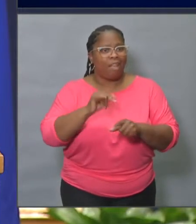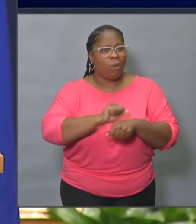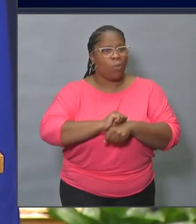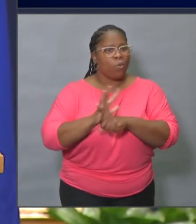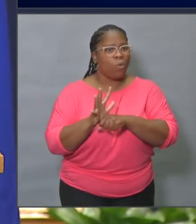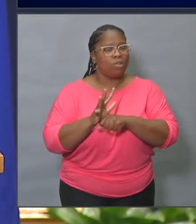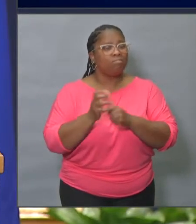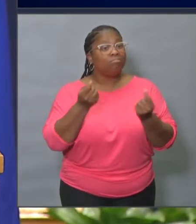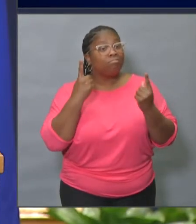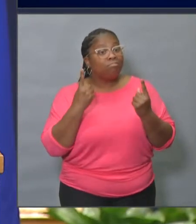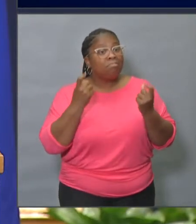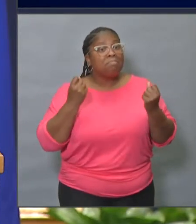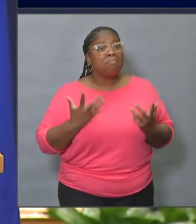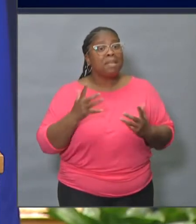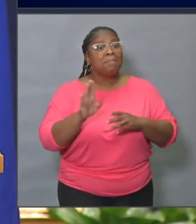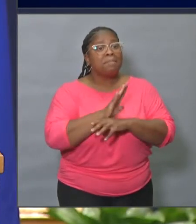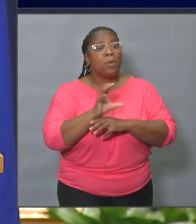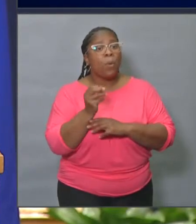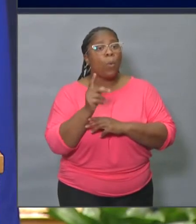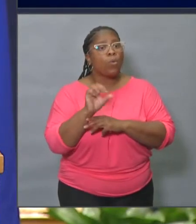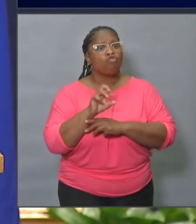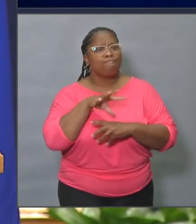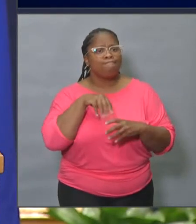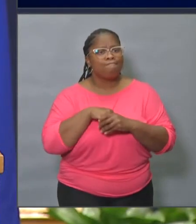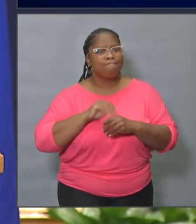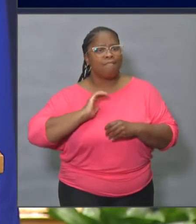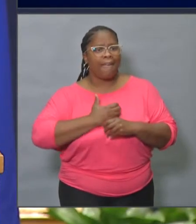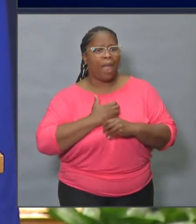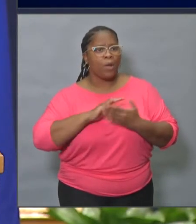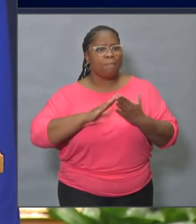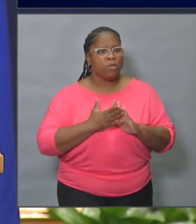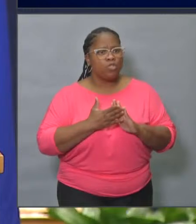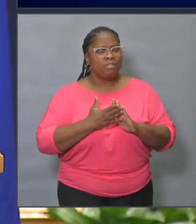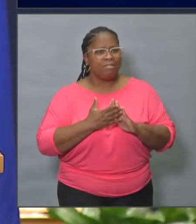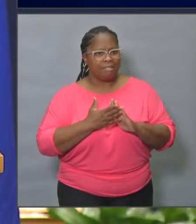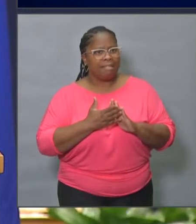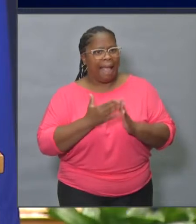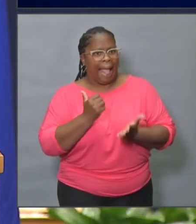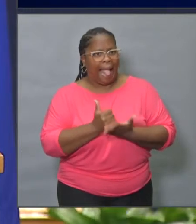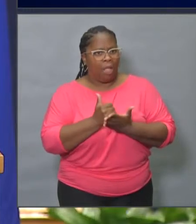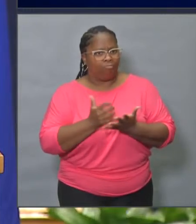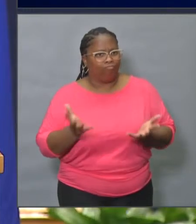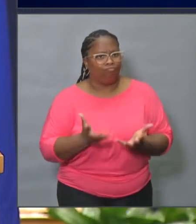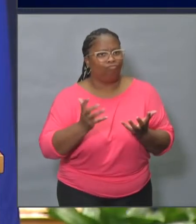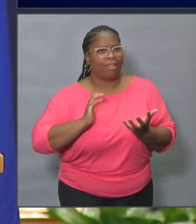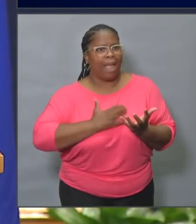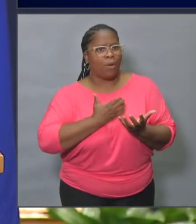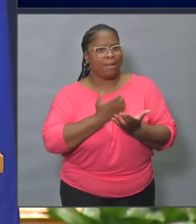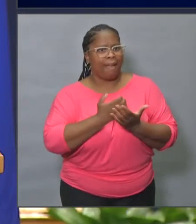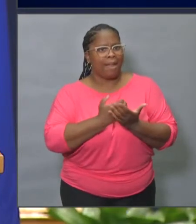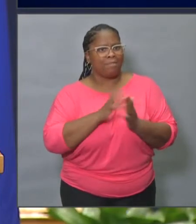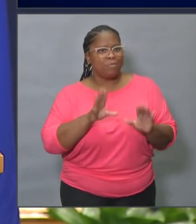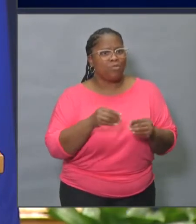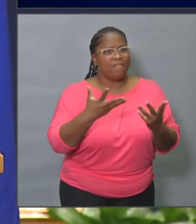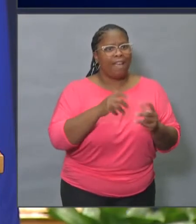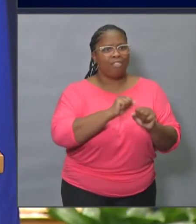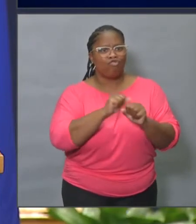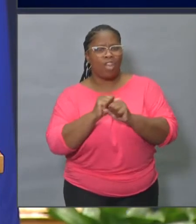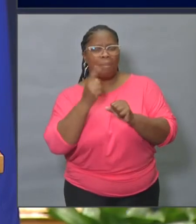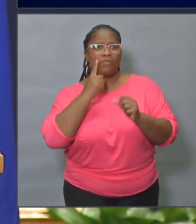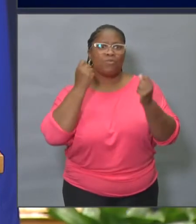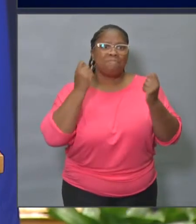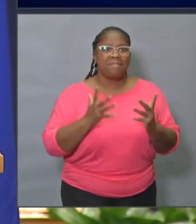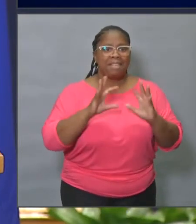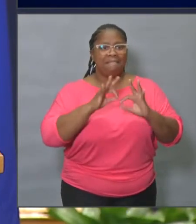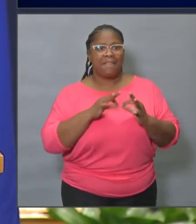our communities, and their businesses fuel our economy and provide much-needed jobs that support countless families throughout